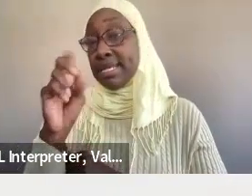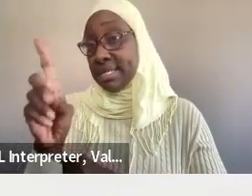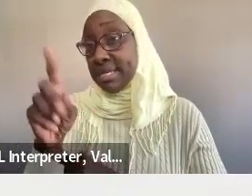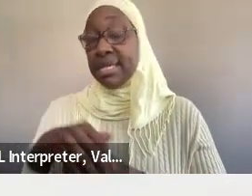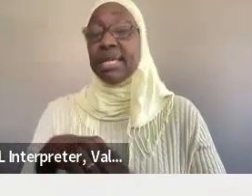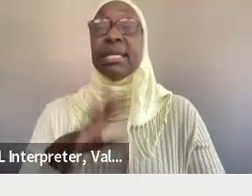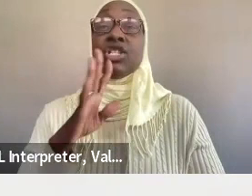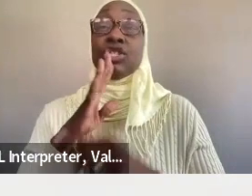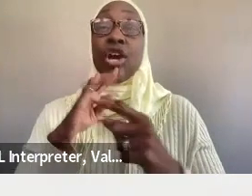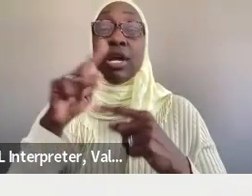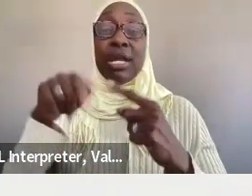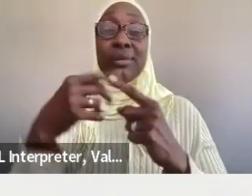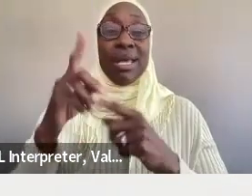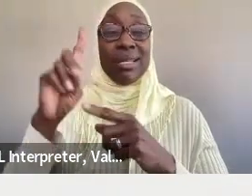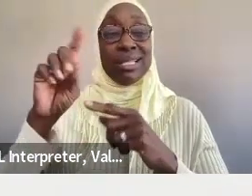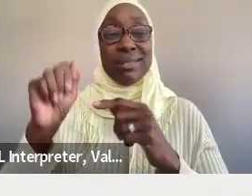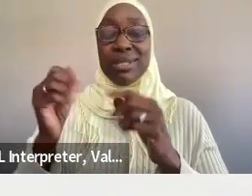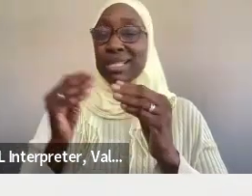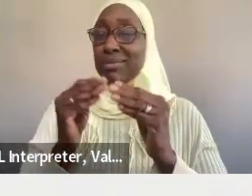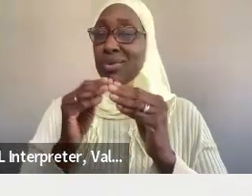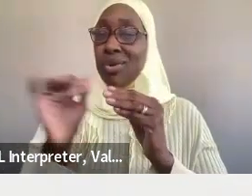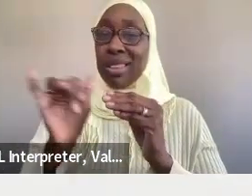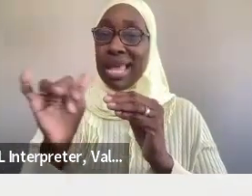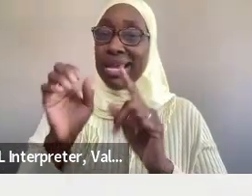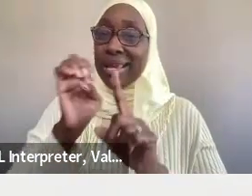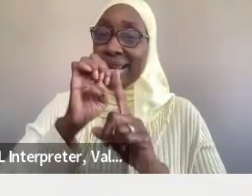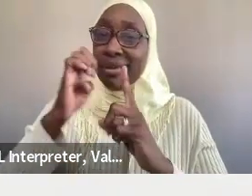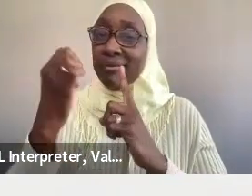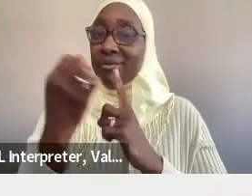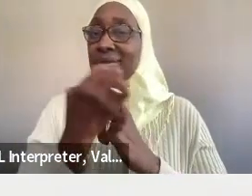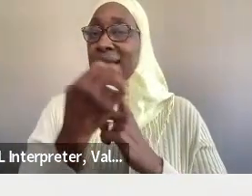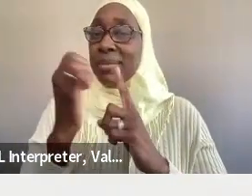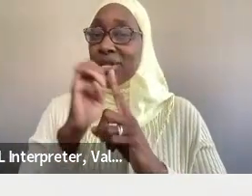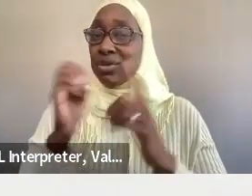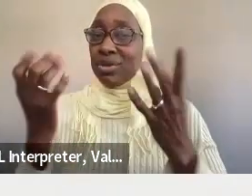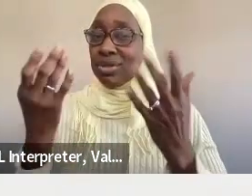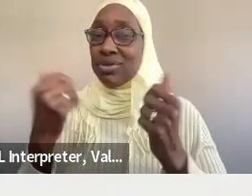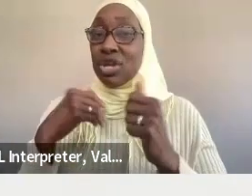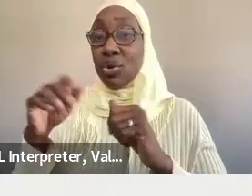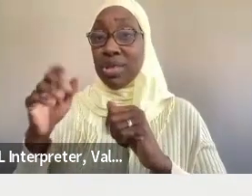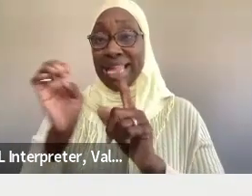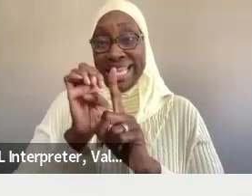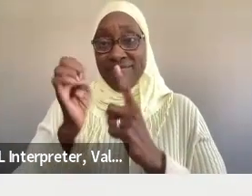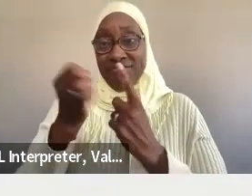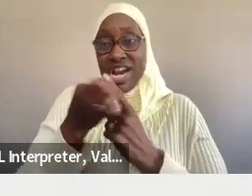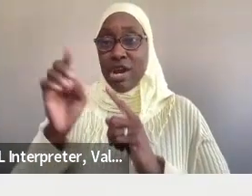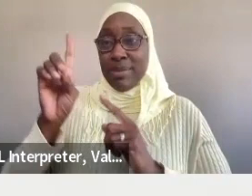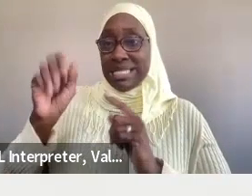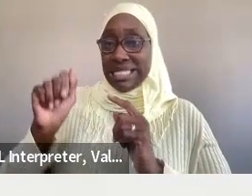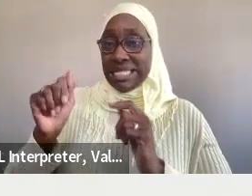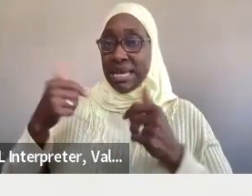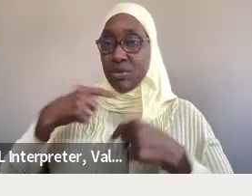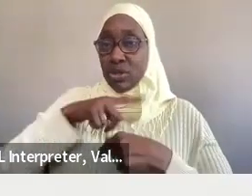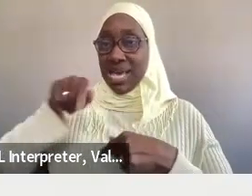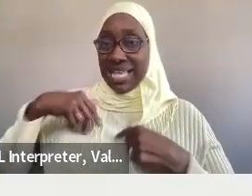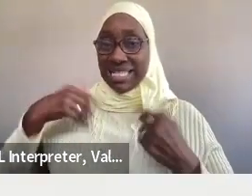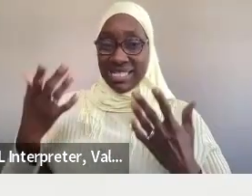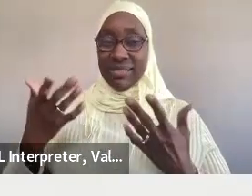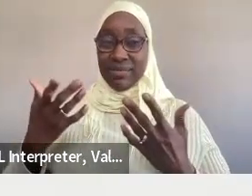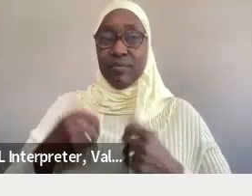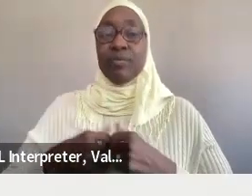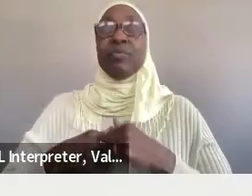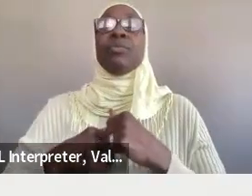disability as more of like an environmental, like disabling environments. We've also held neurodiversity